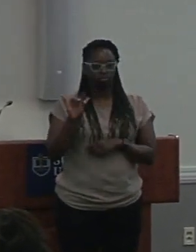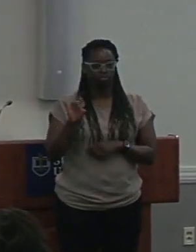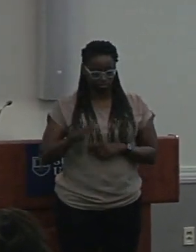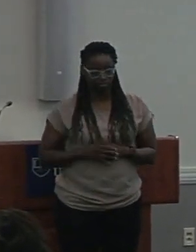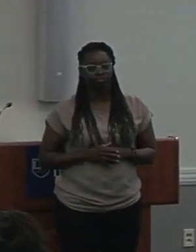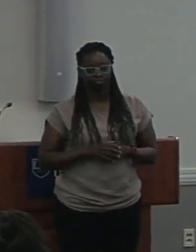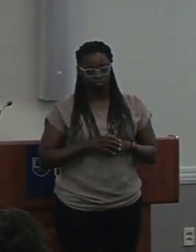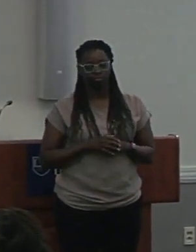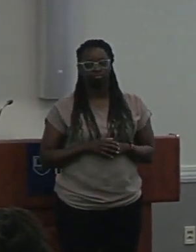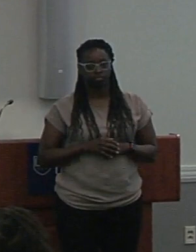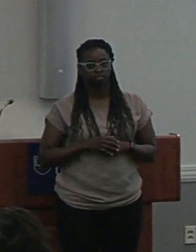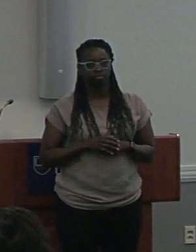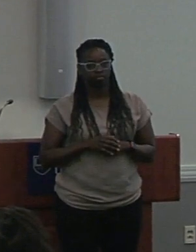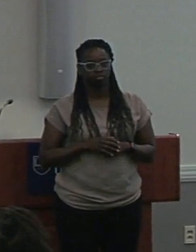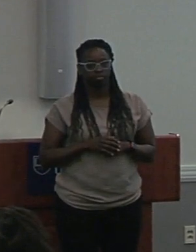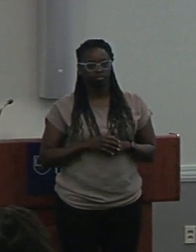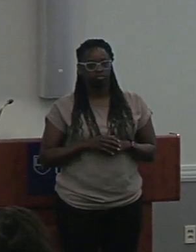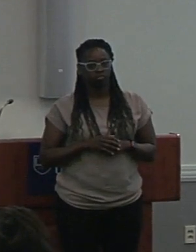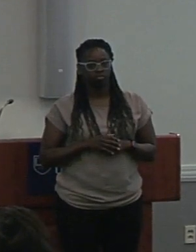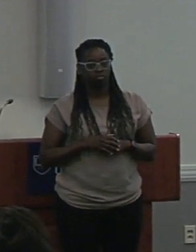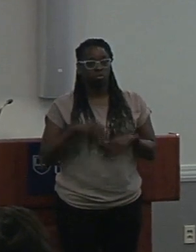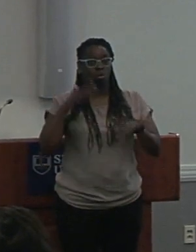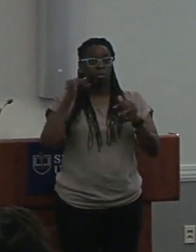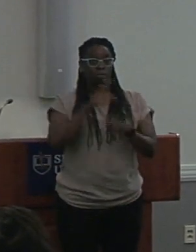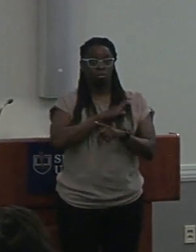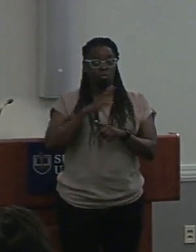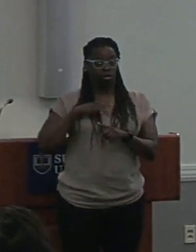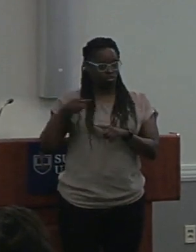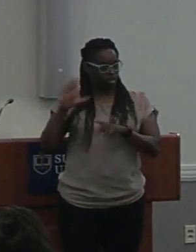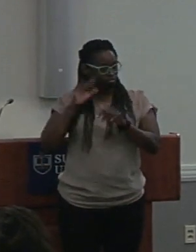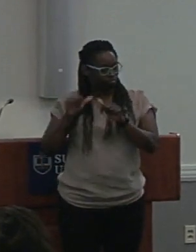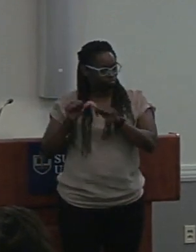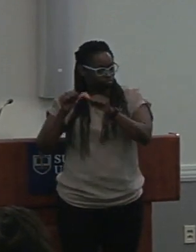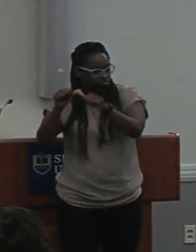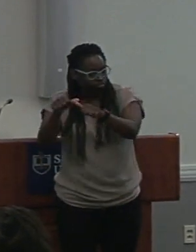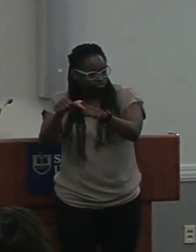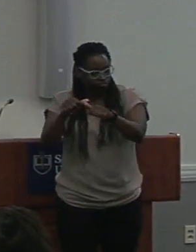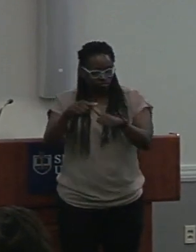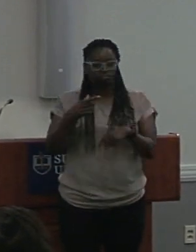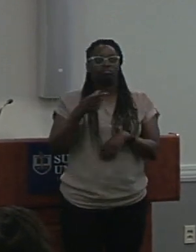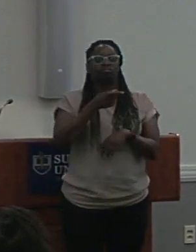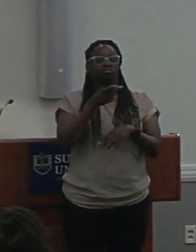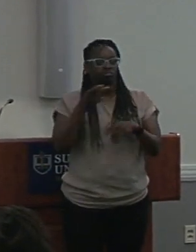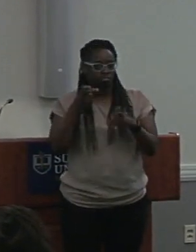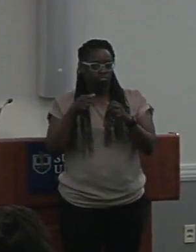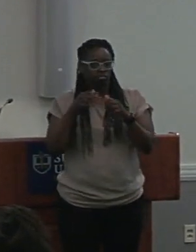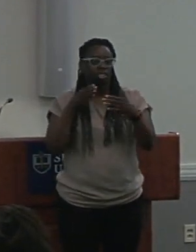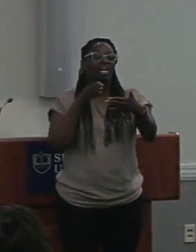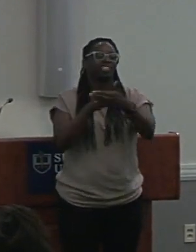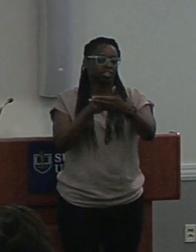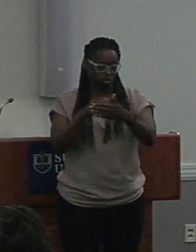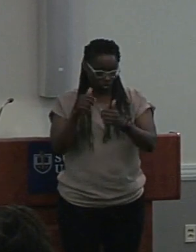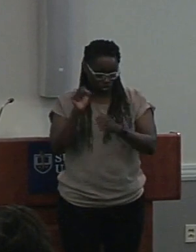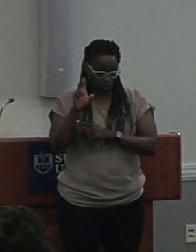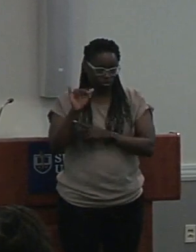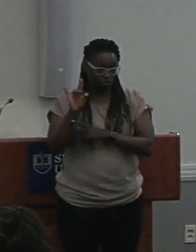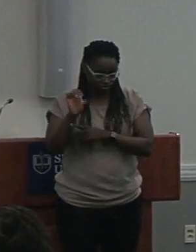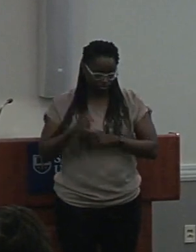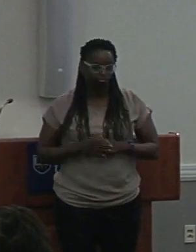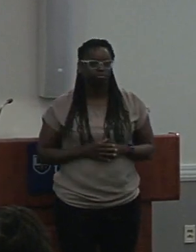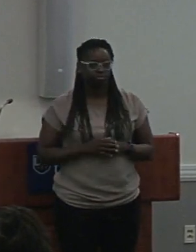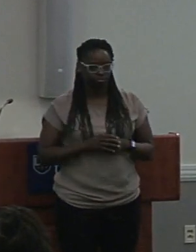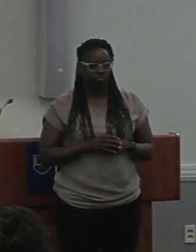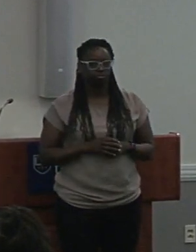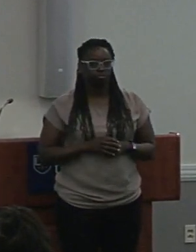suicide laws like the bills before the legislature, and also to let the